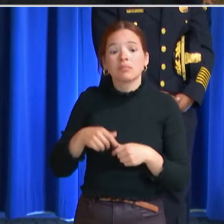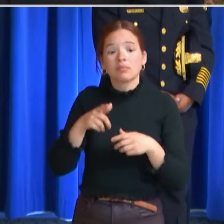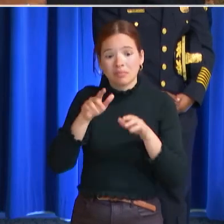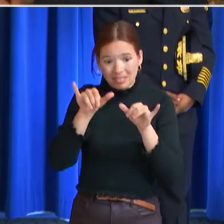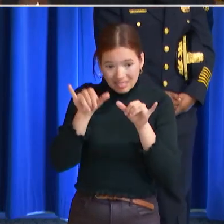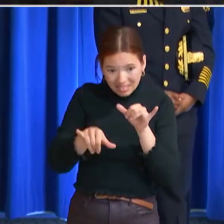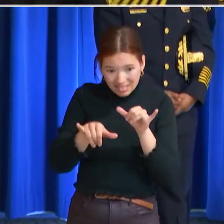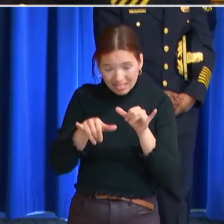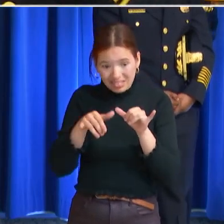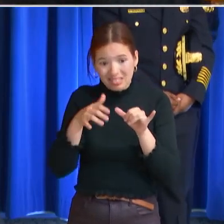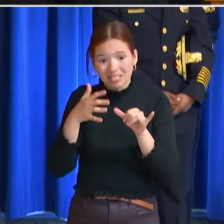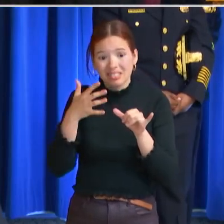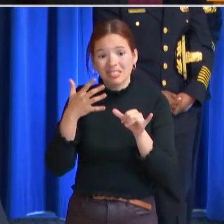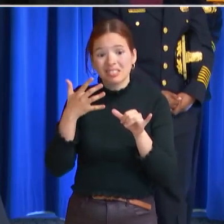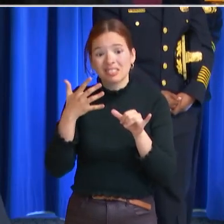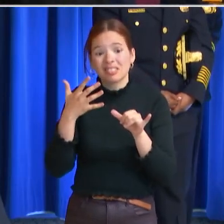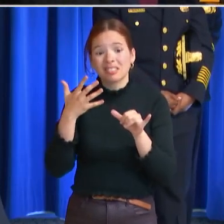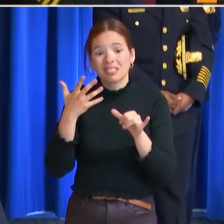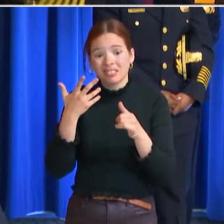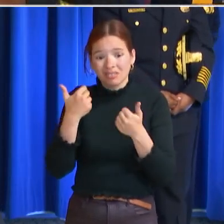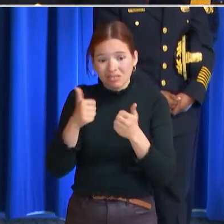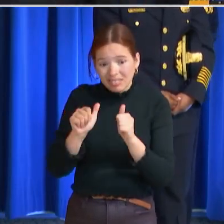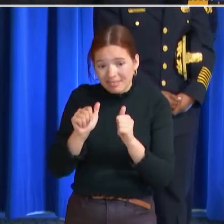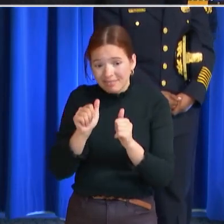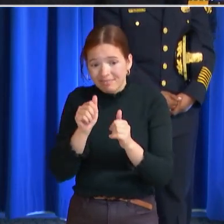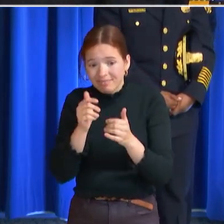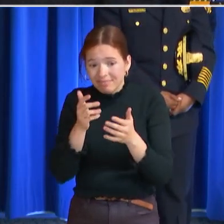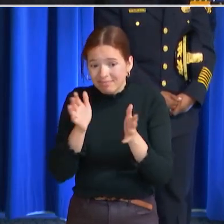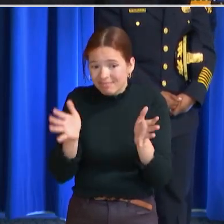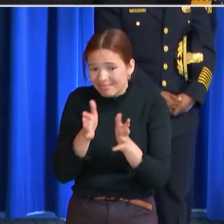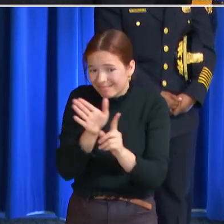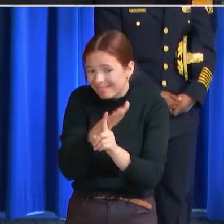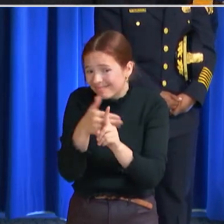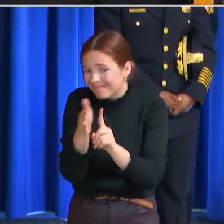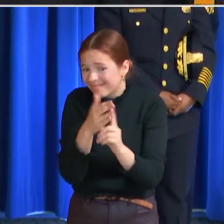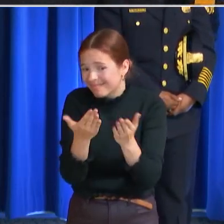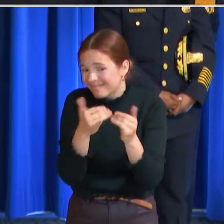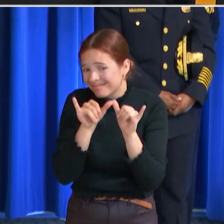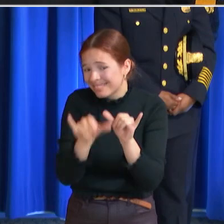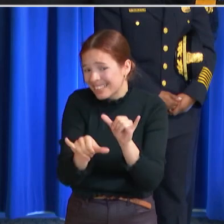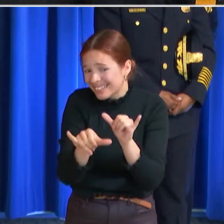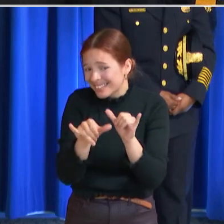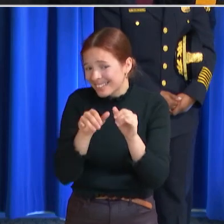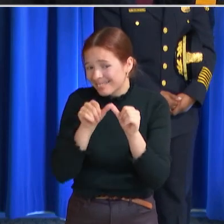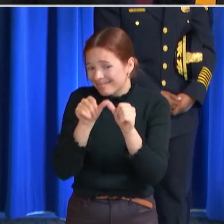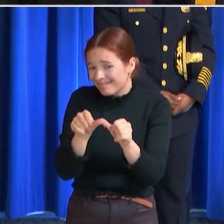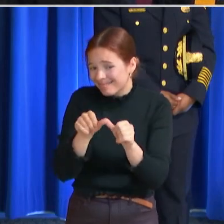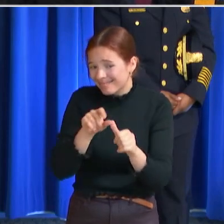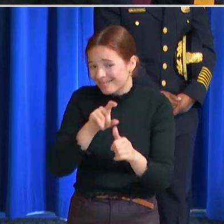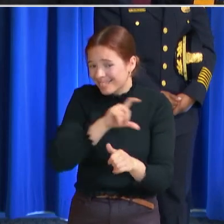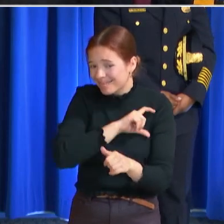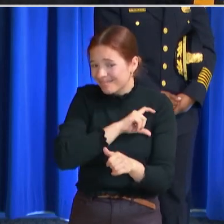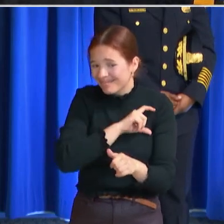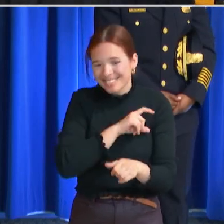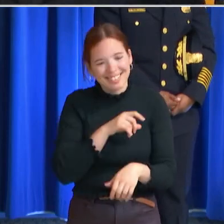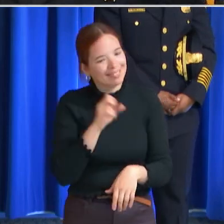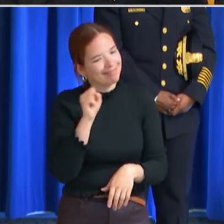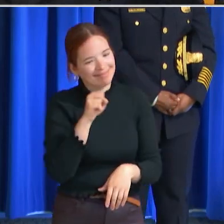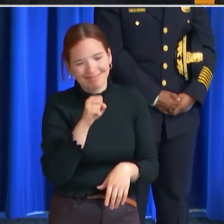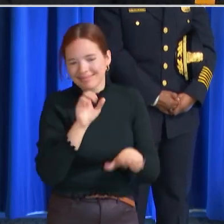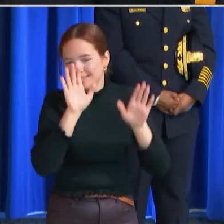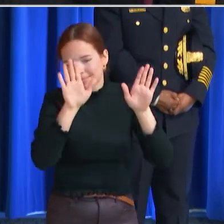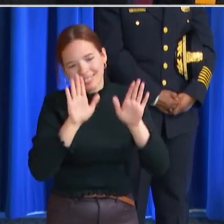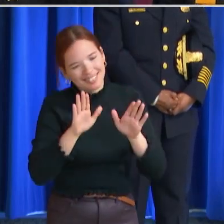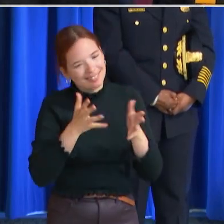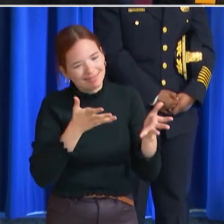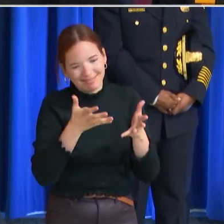to continue to serve as the chief of police? I always work with my excellent directors. So that's all I have to